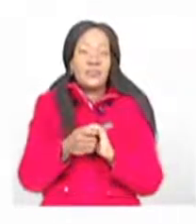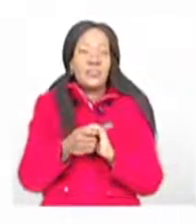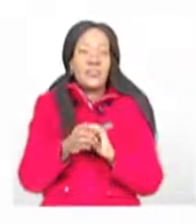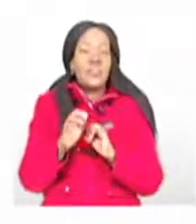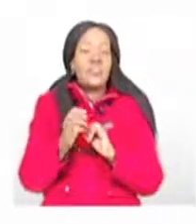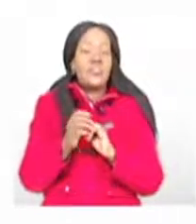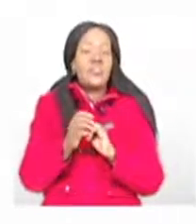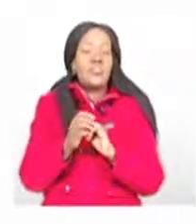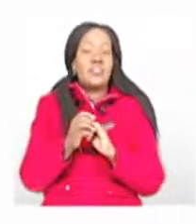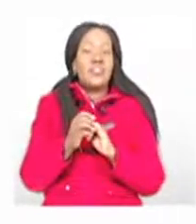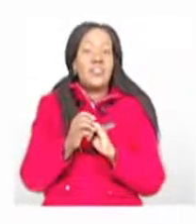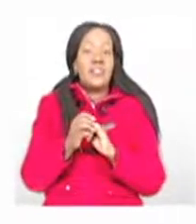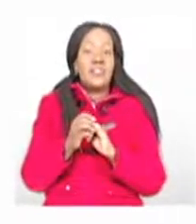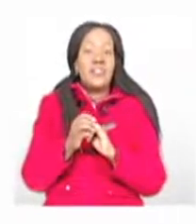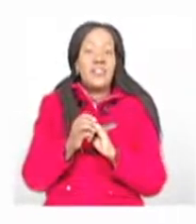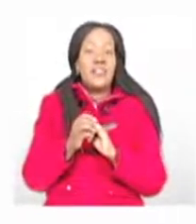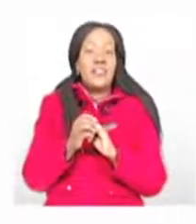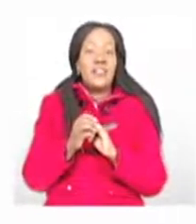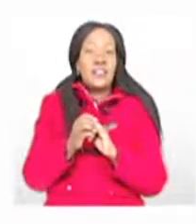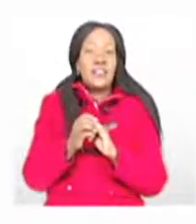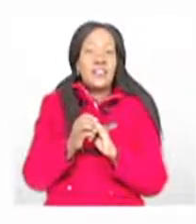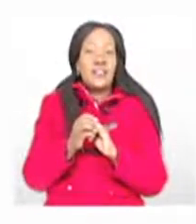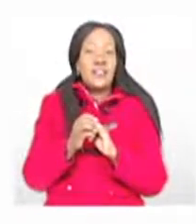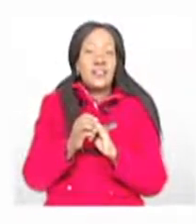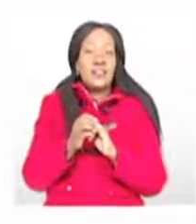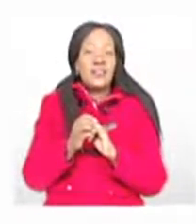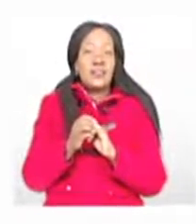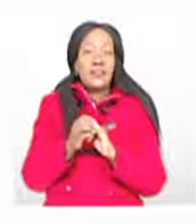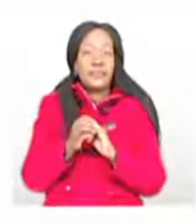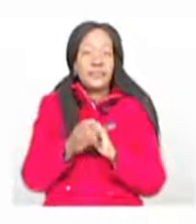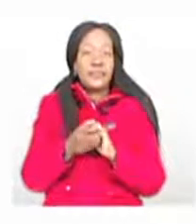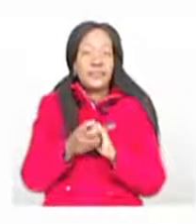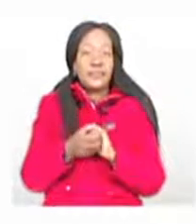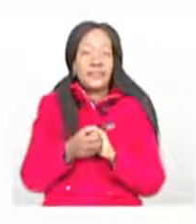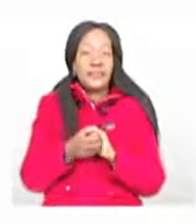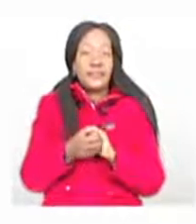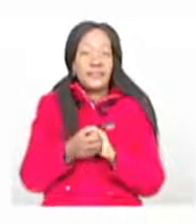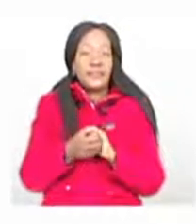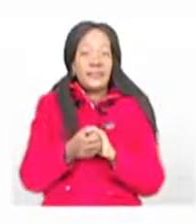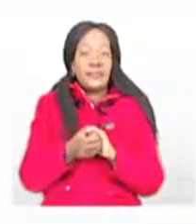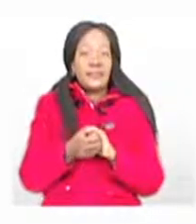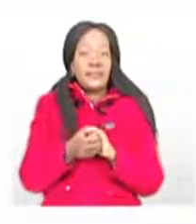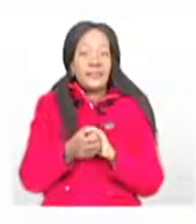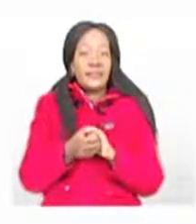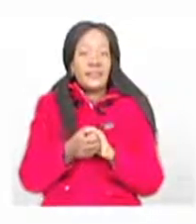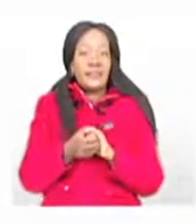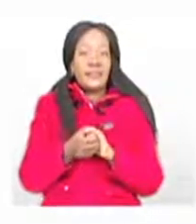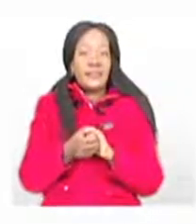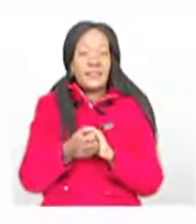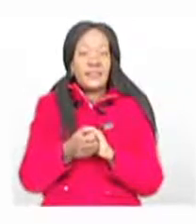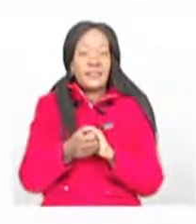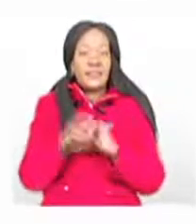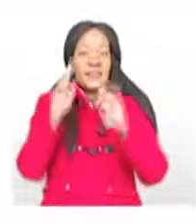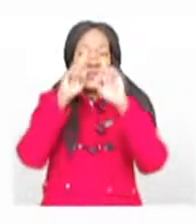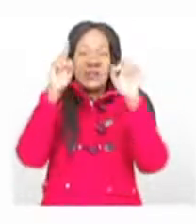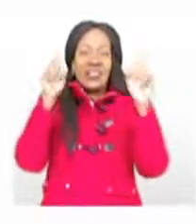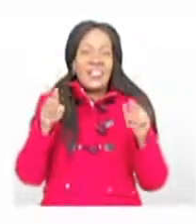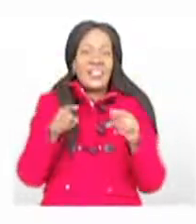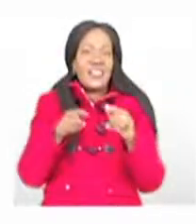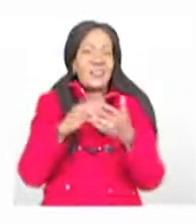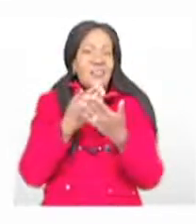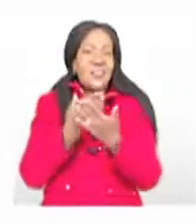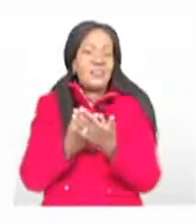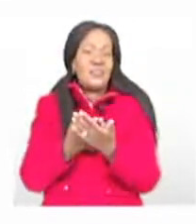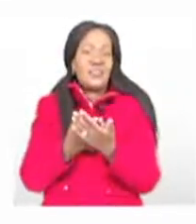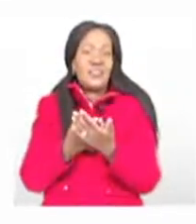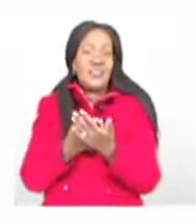of the bees. Let's get back to the board and look at the numbers on the